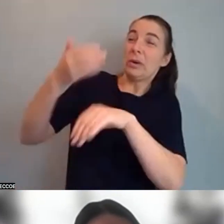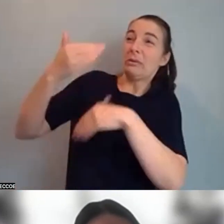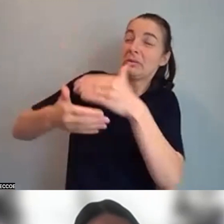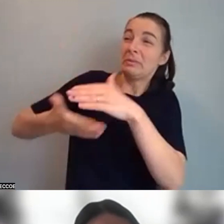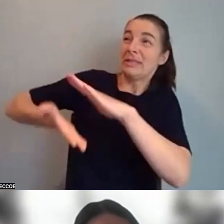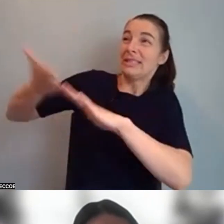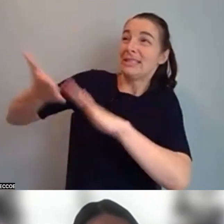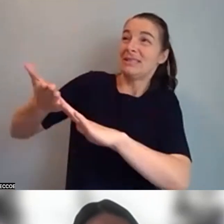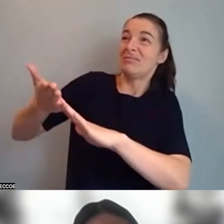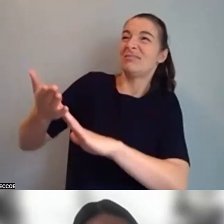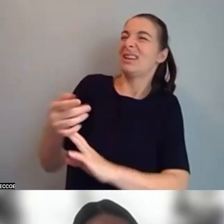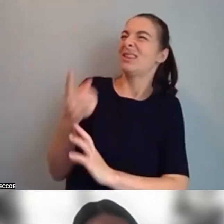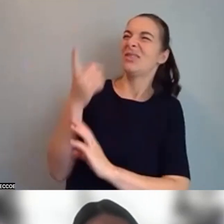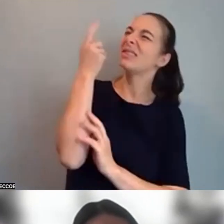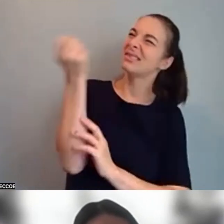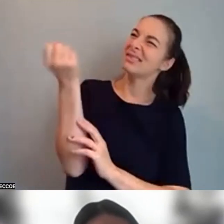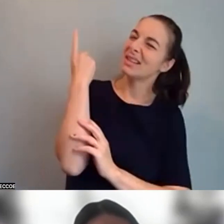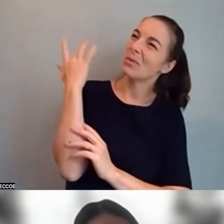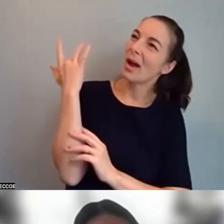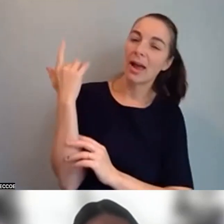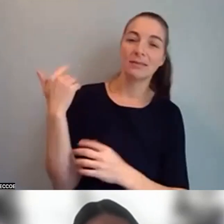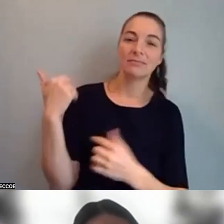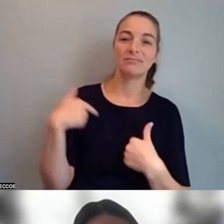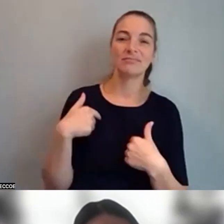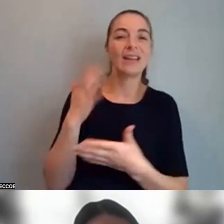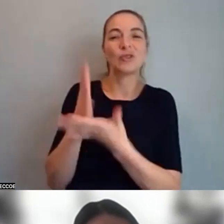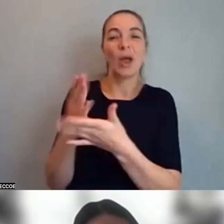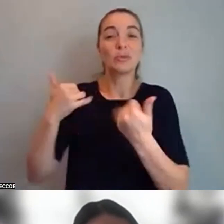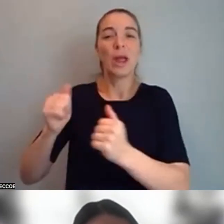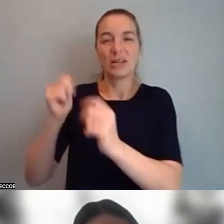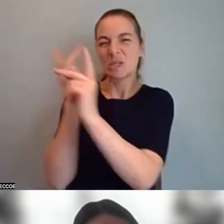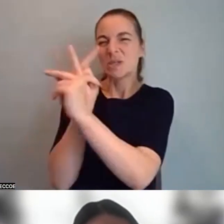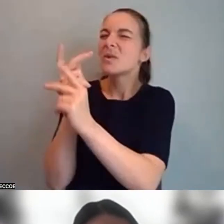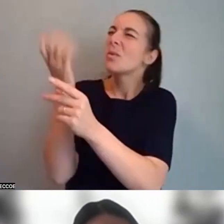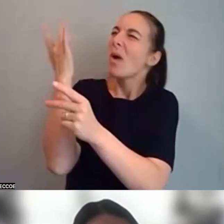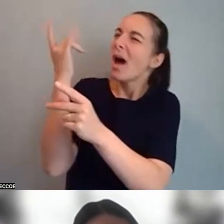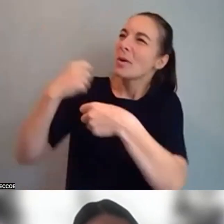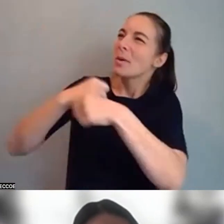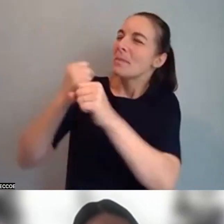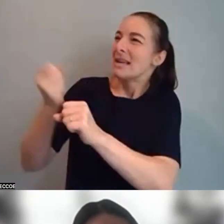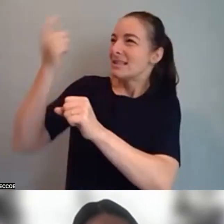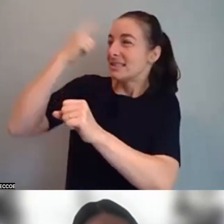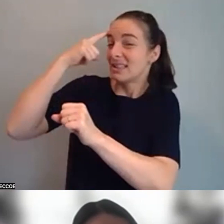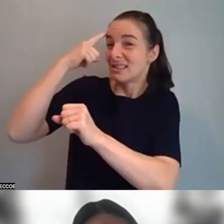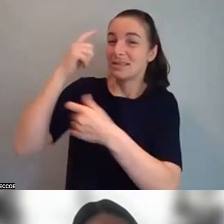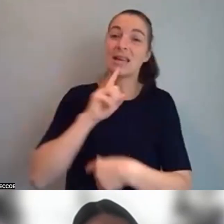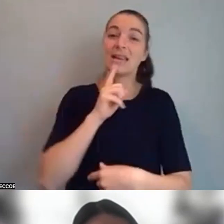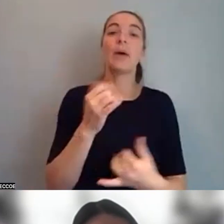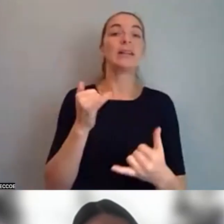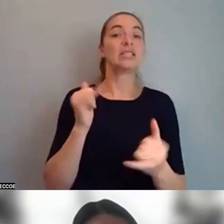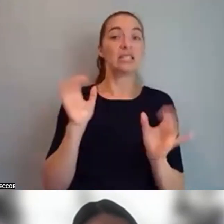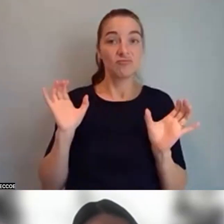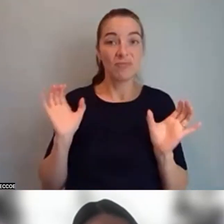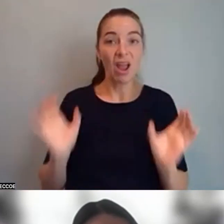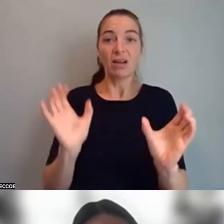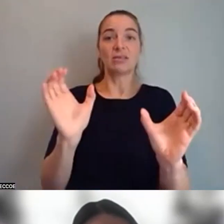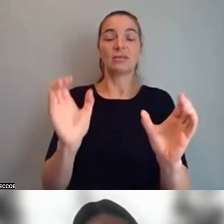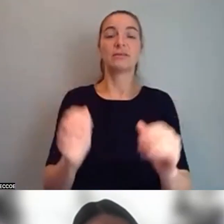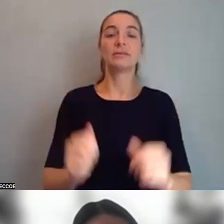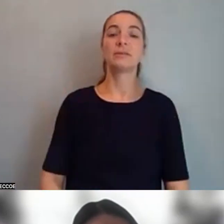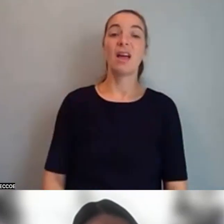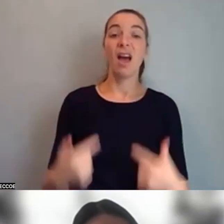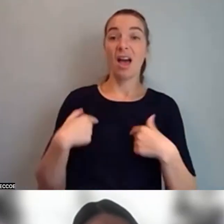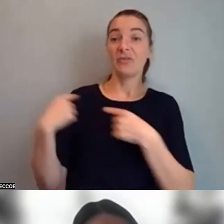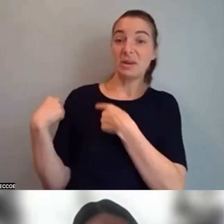on environmental justice, you know, since I was like, you know, 18, 19, maybe. And I have seen that the world has changed